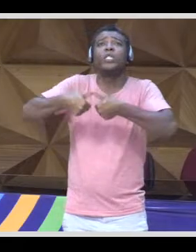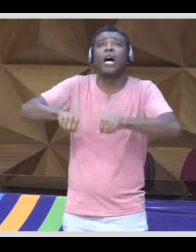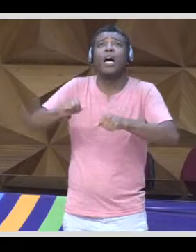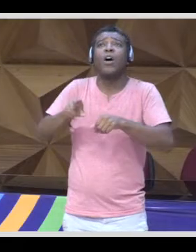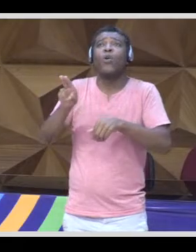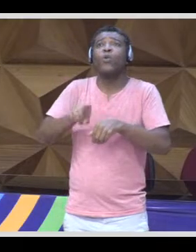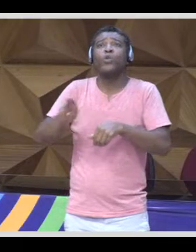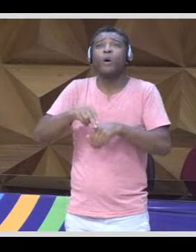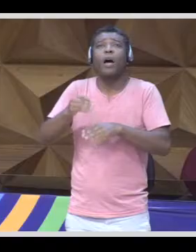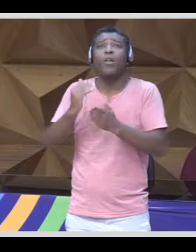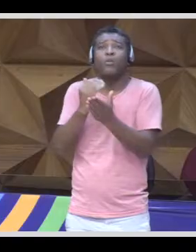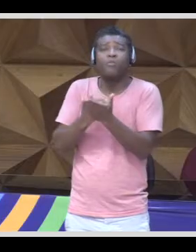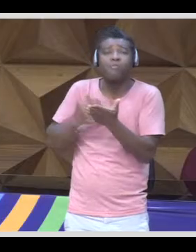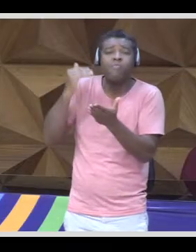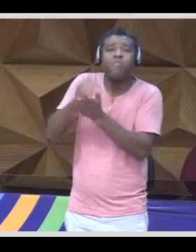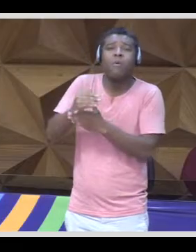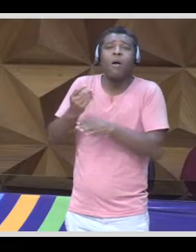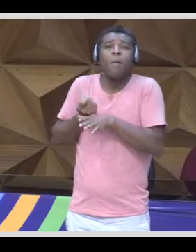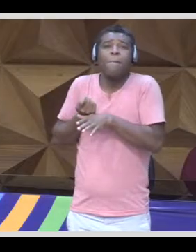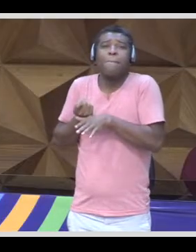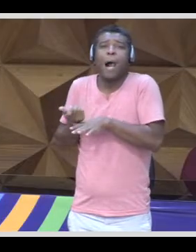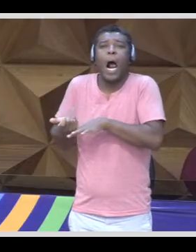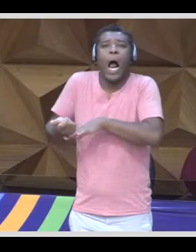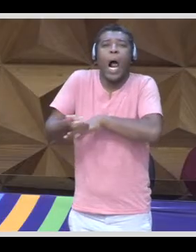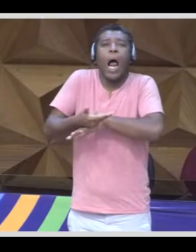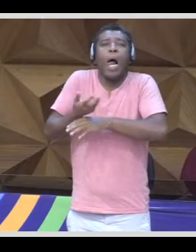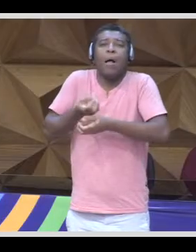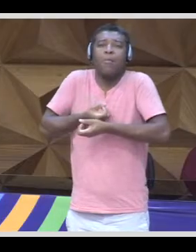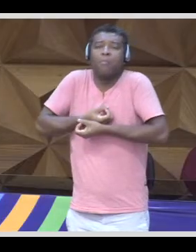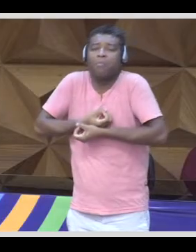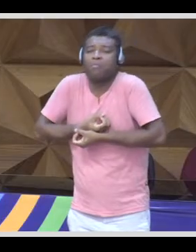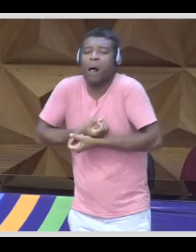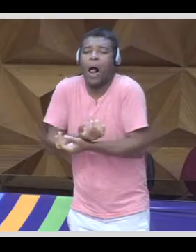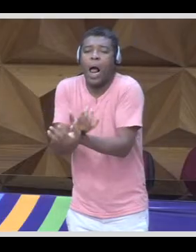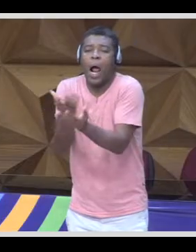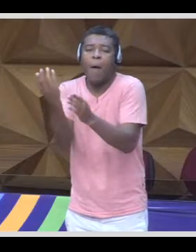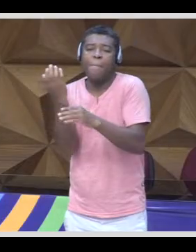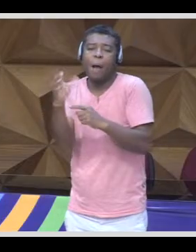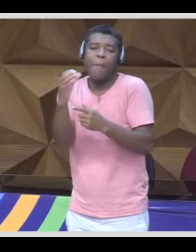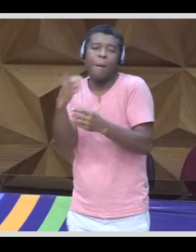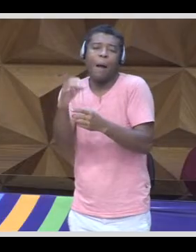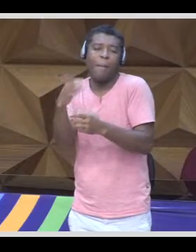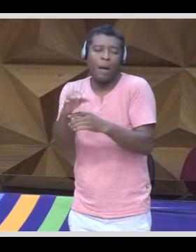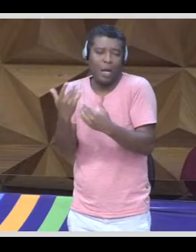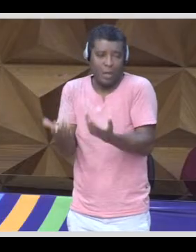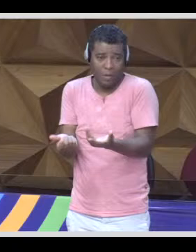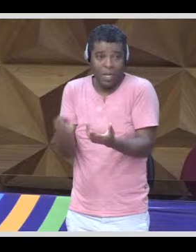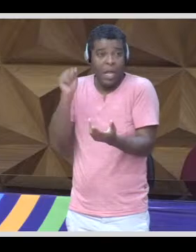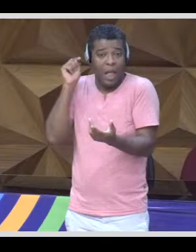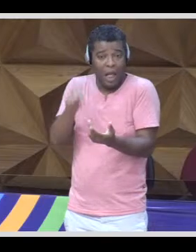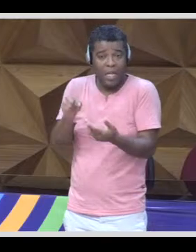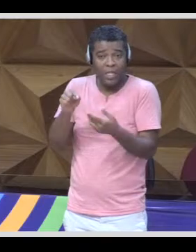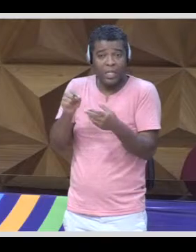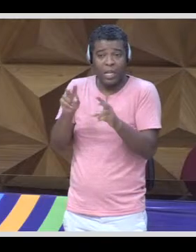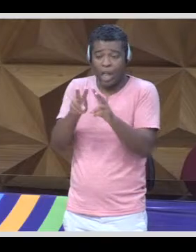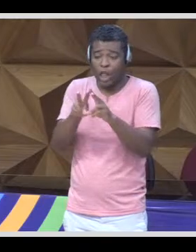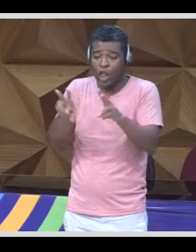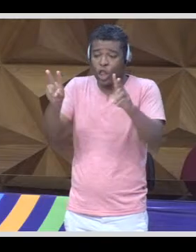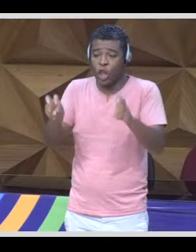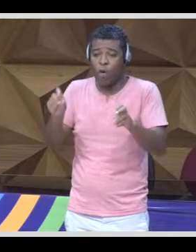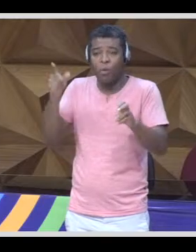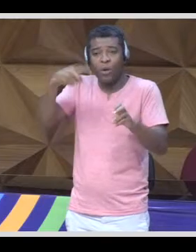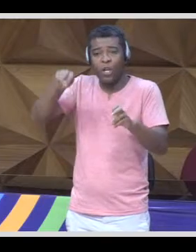then. And we looked at the network and we asked ourselves the